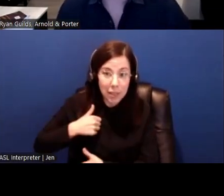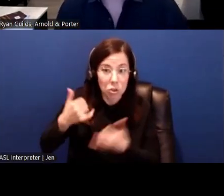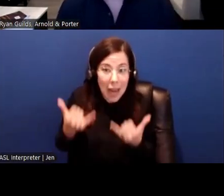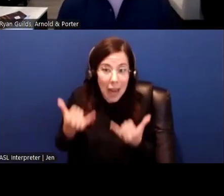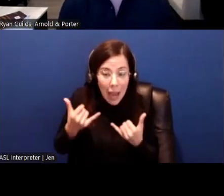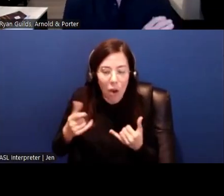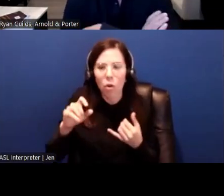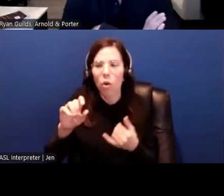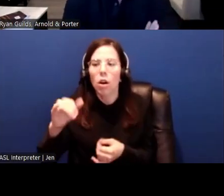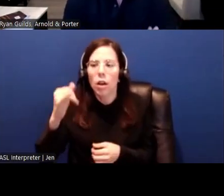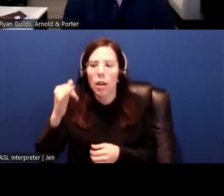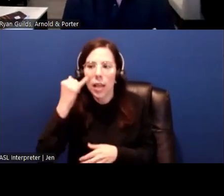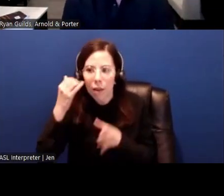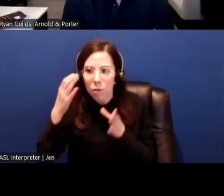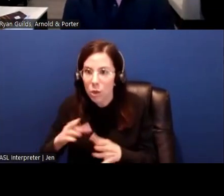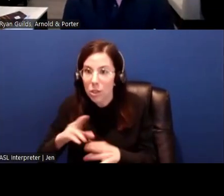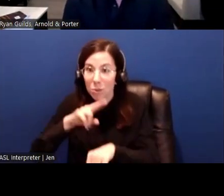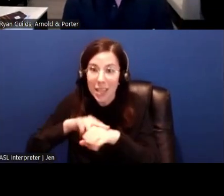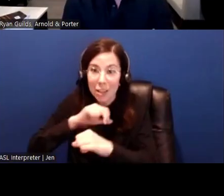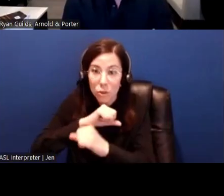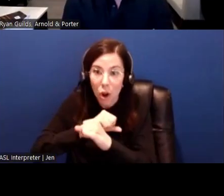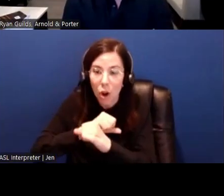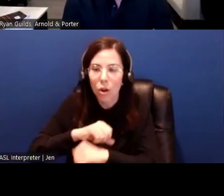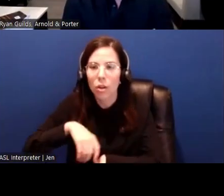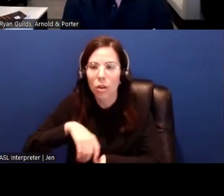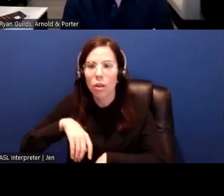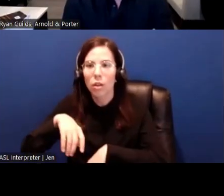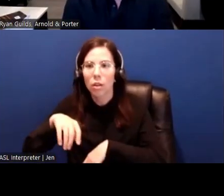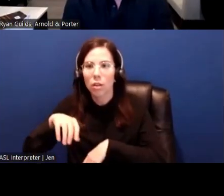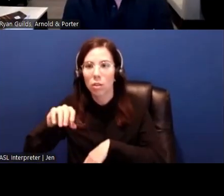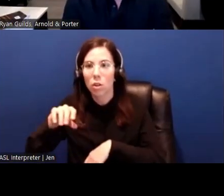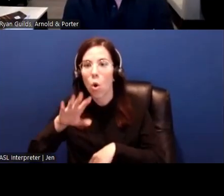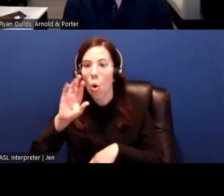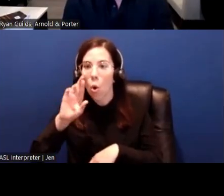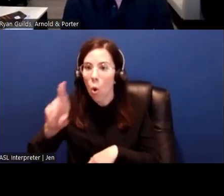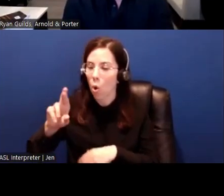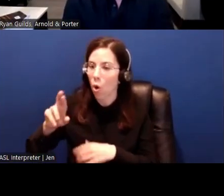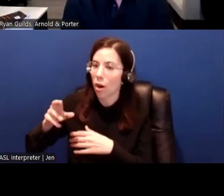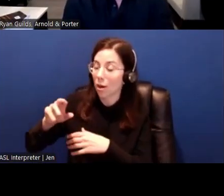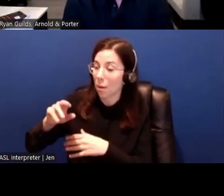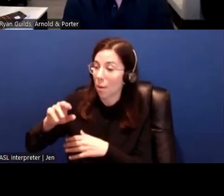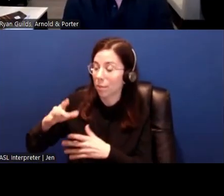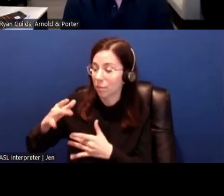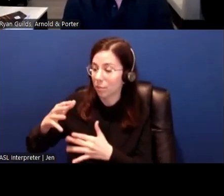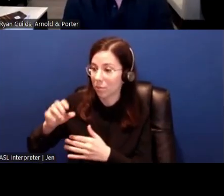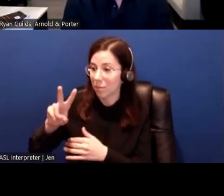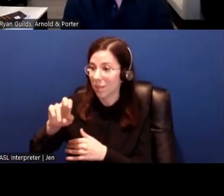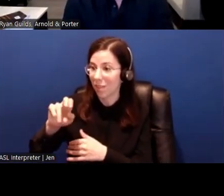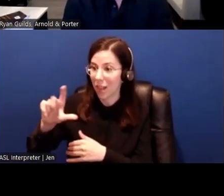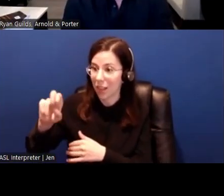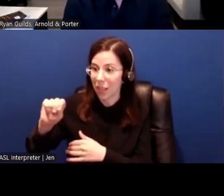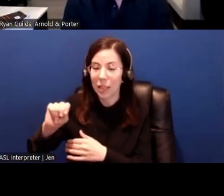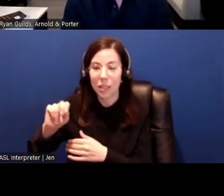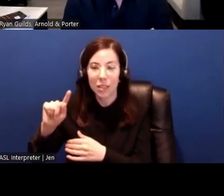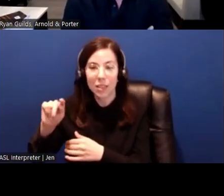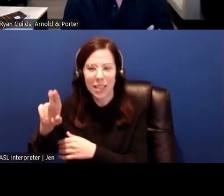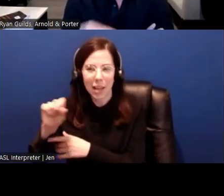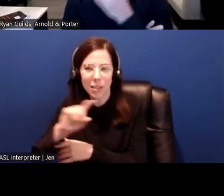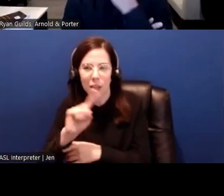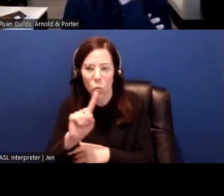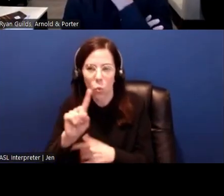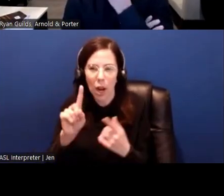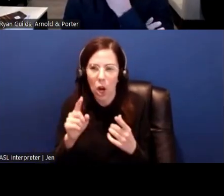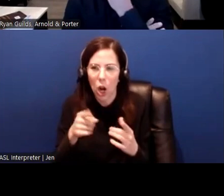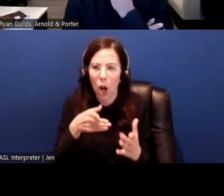person was a National Guard member or reservist in a civilian status, and where the offense occurred. And the